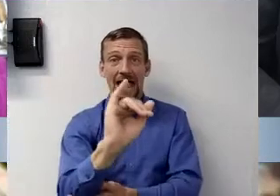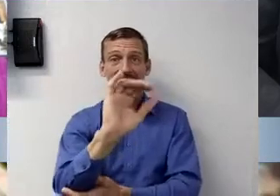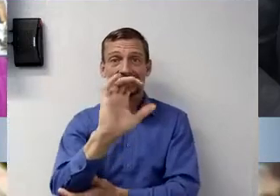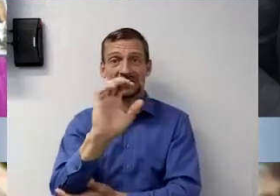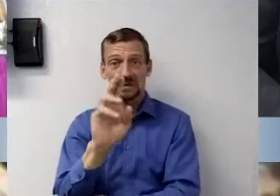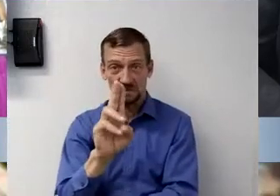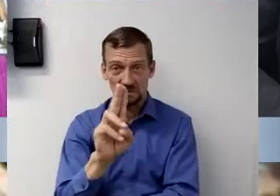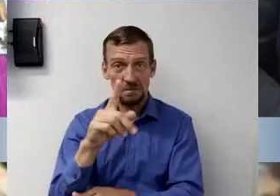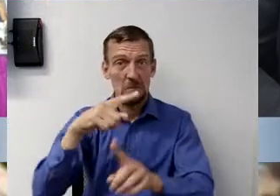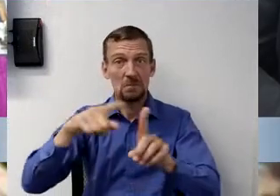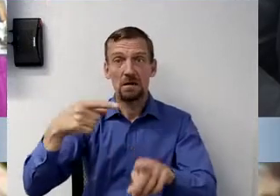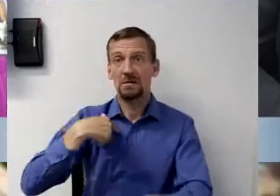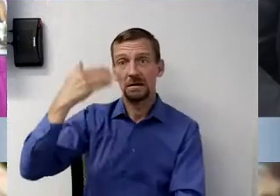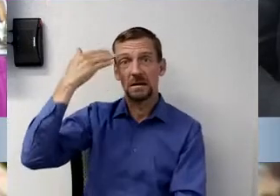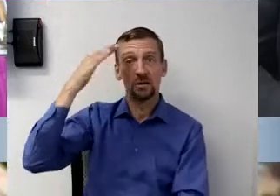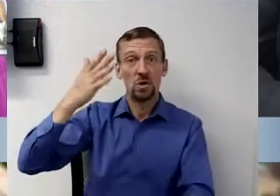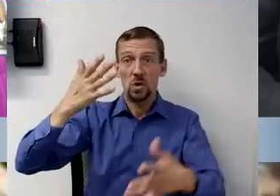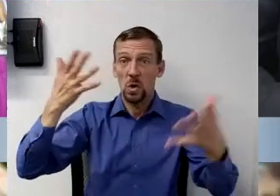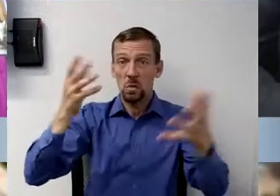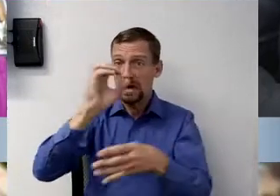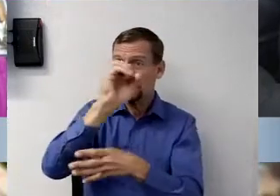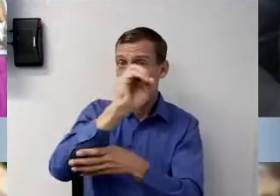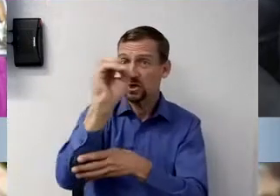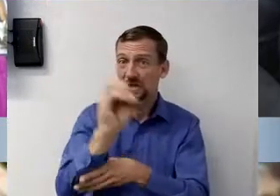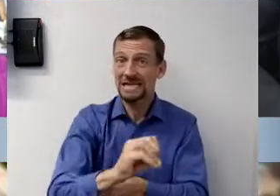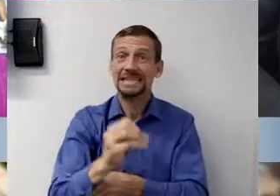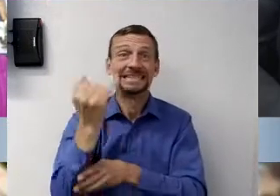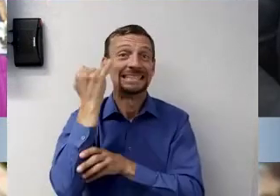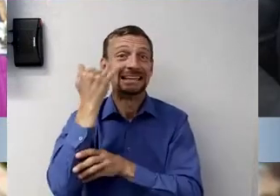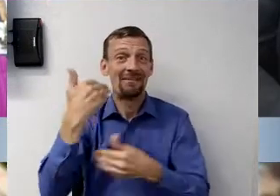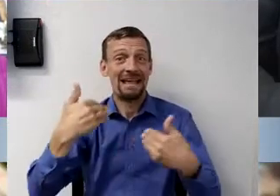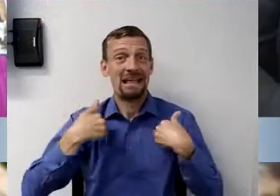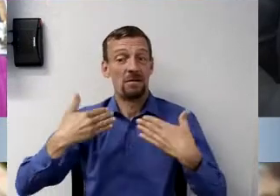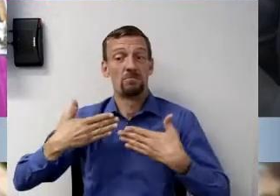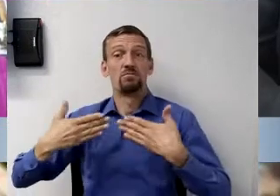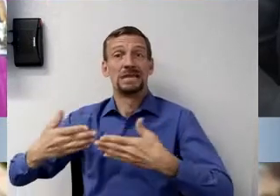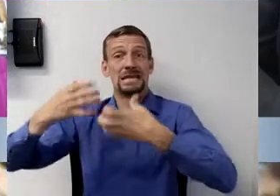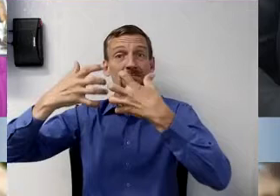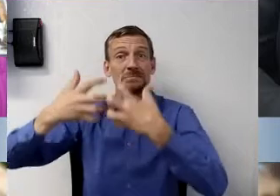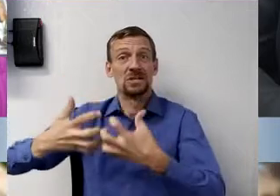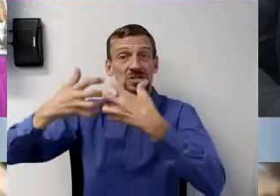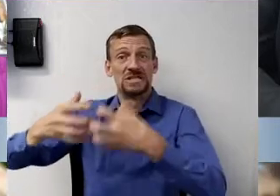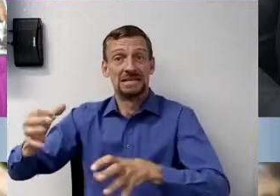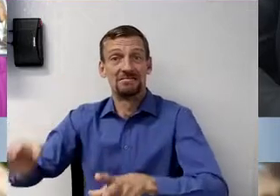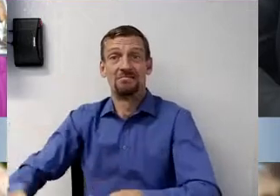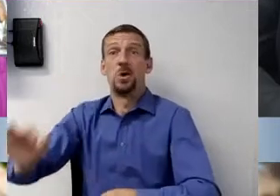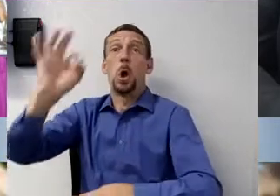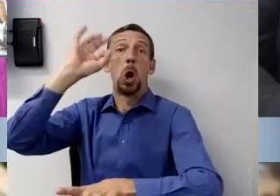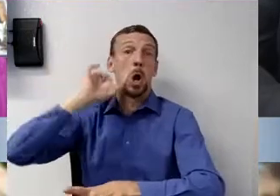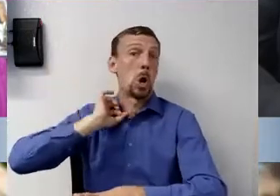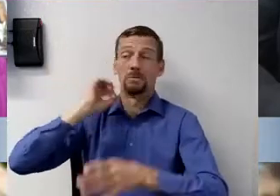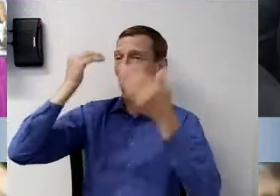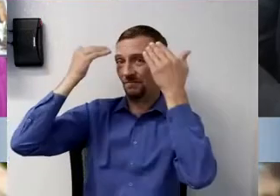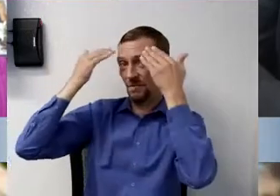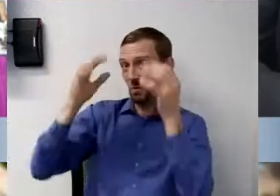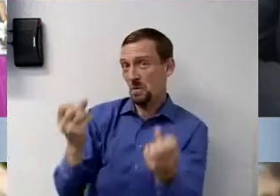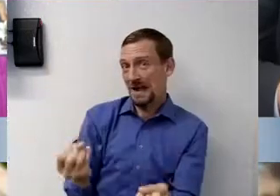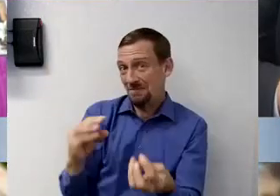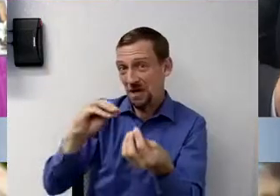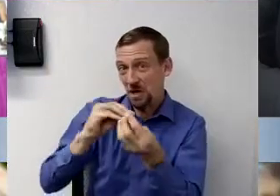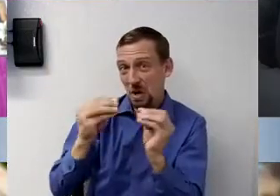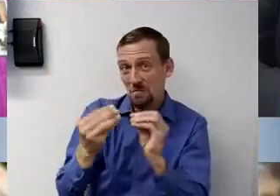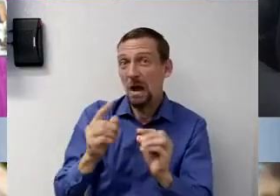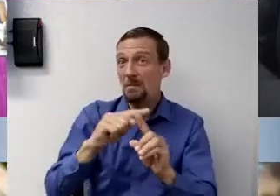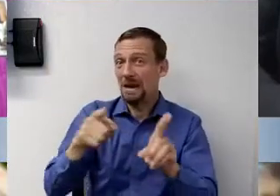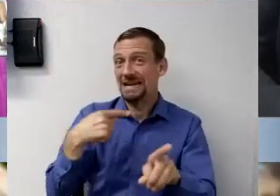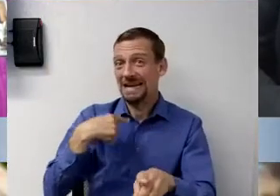what percentage of those are actually ventilated that have been intubated, but it'll